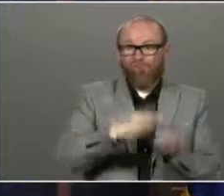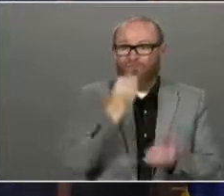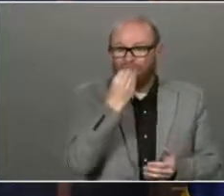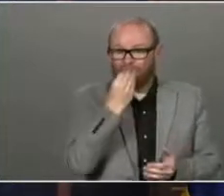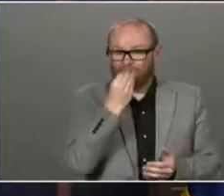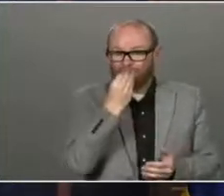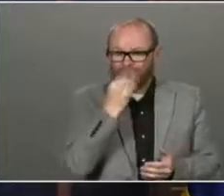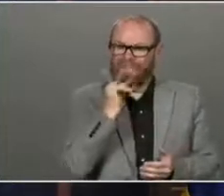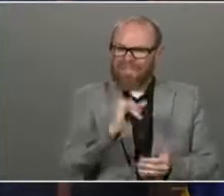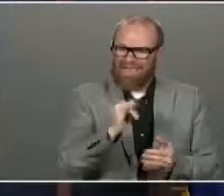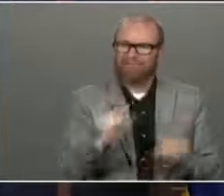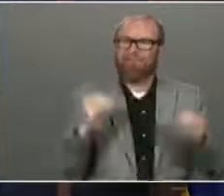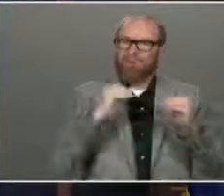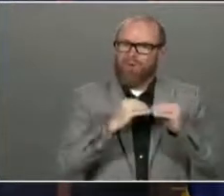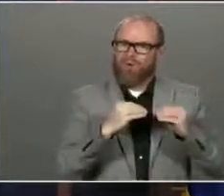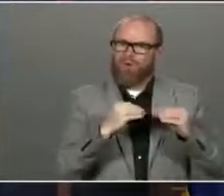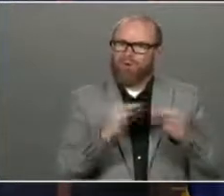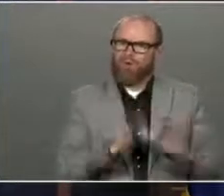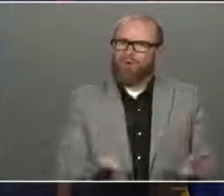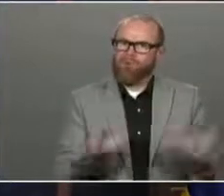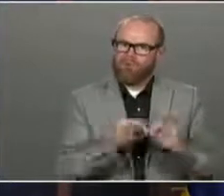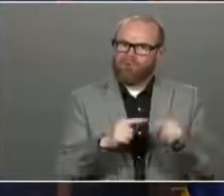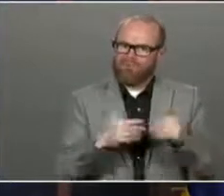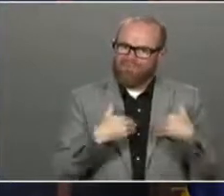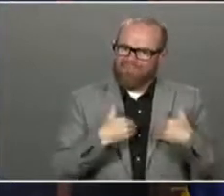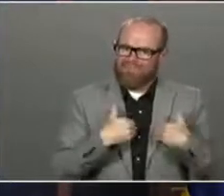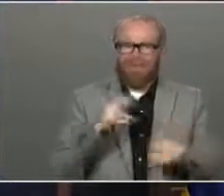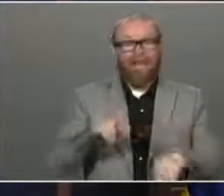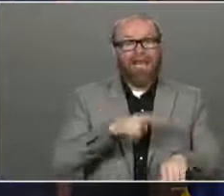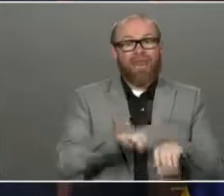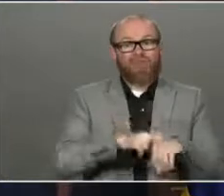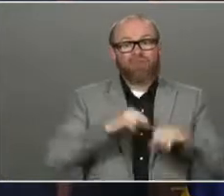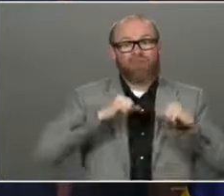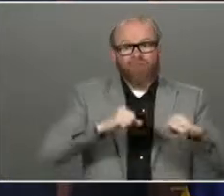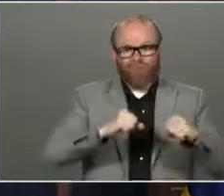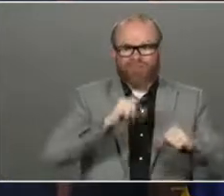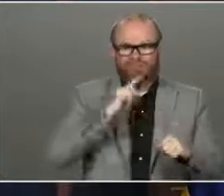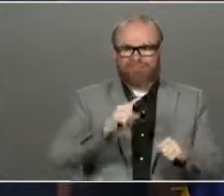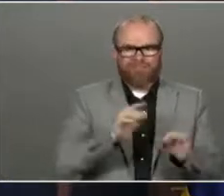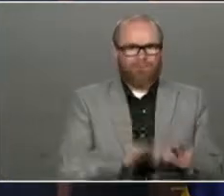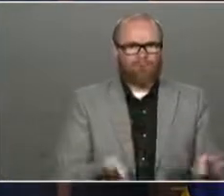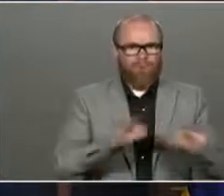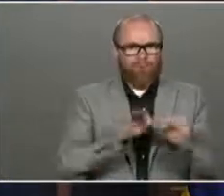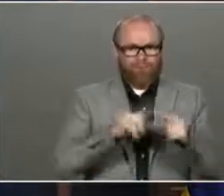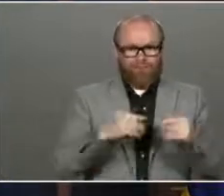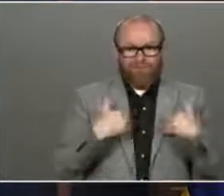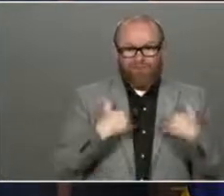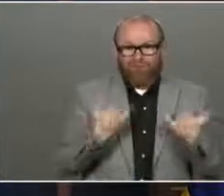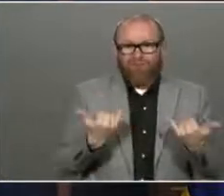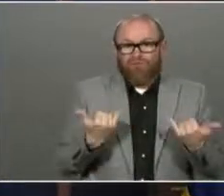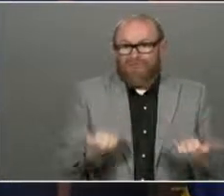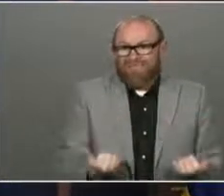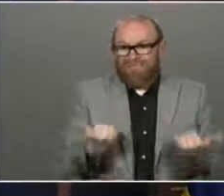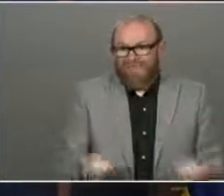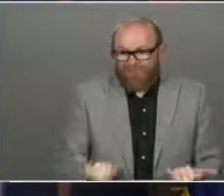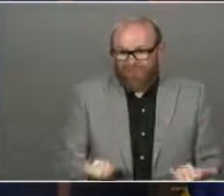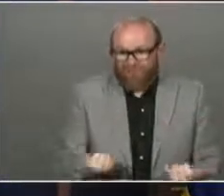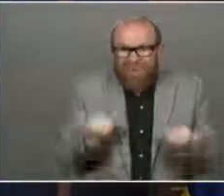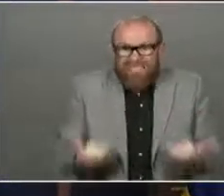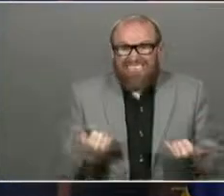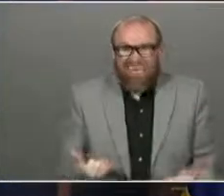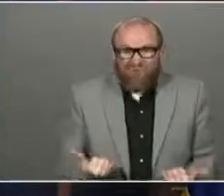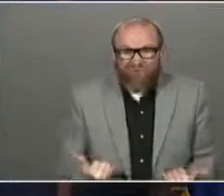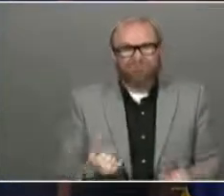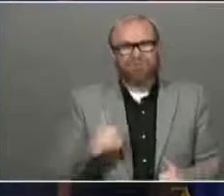much more important to me, and our national security is much more important to me in the short term right now. This is, again, I'm